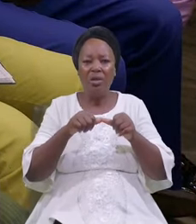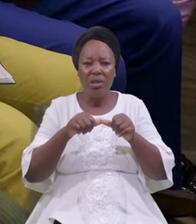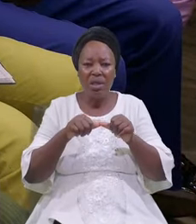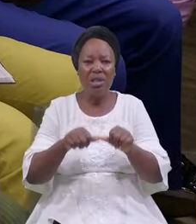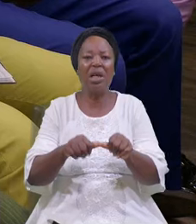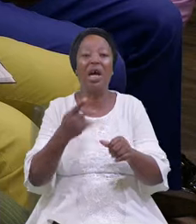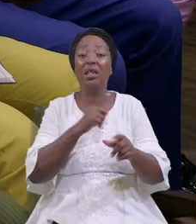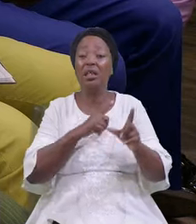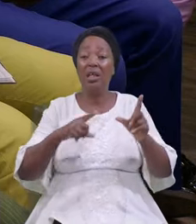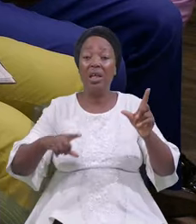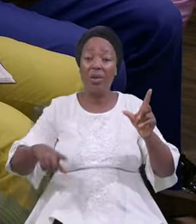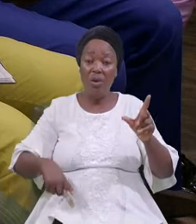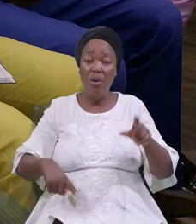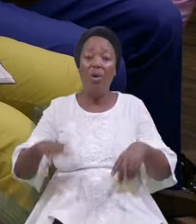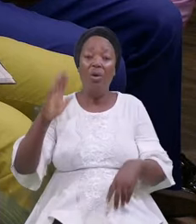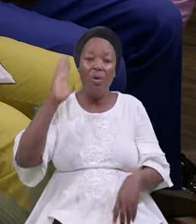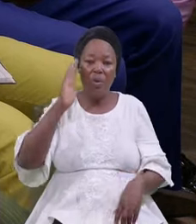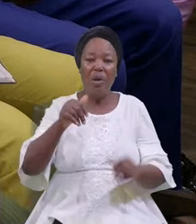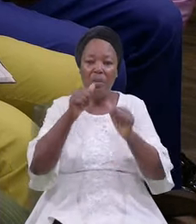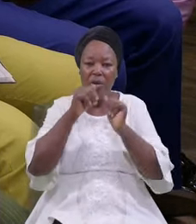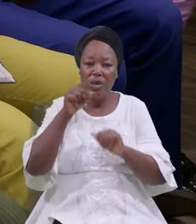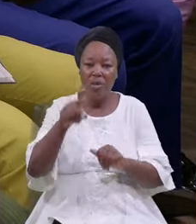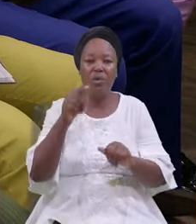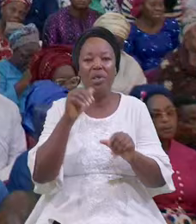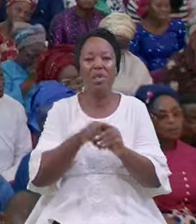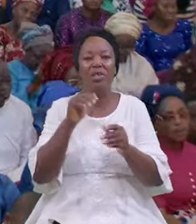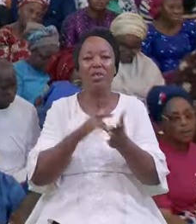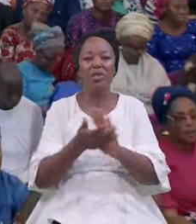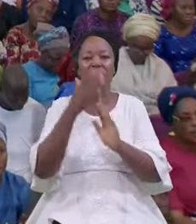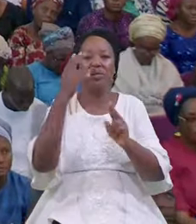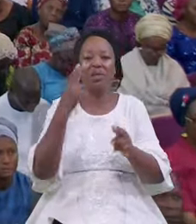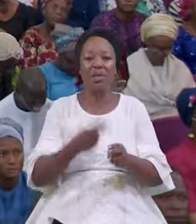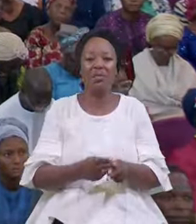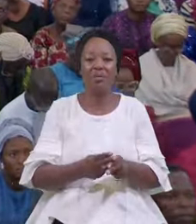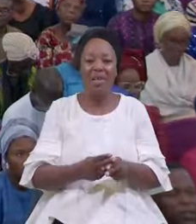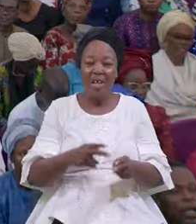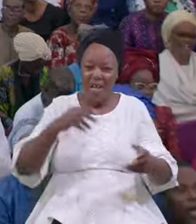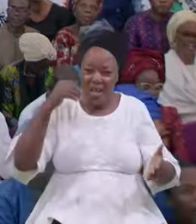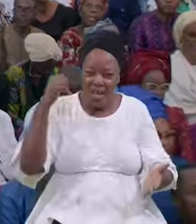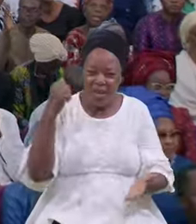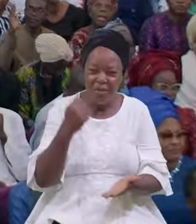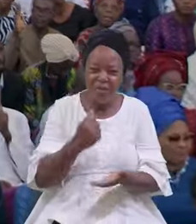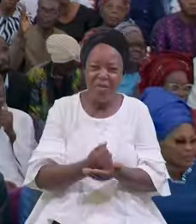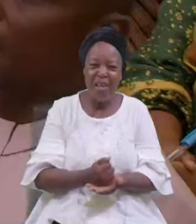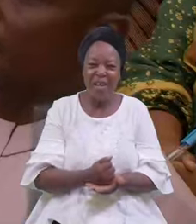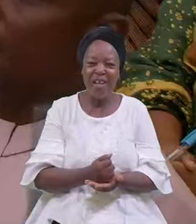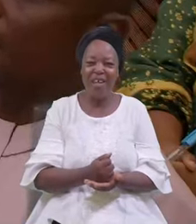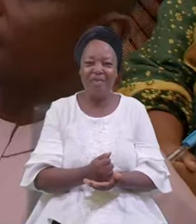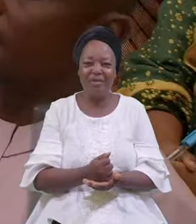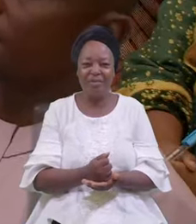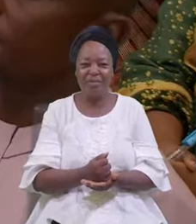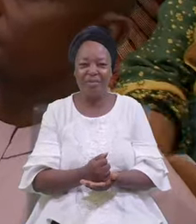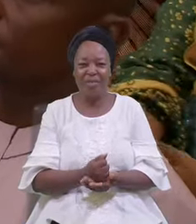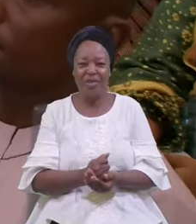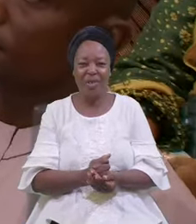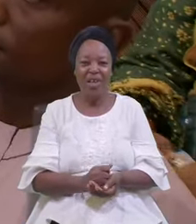and the Lord will bless you in Jesus' name. Amen. Amen. We're